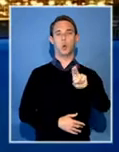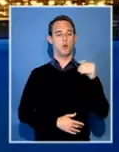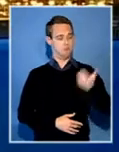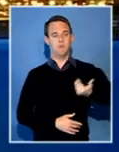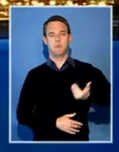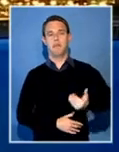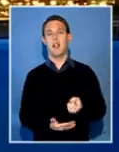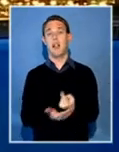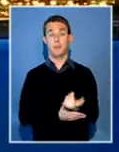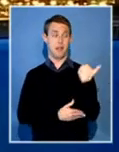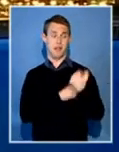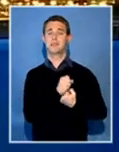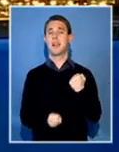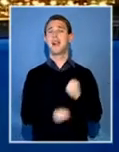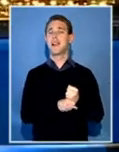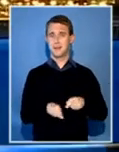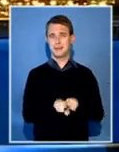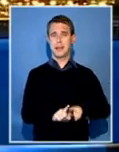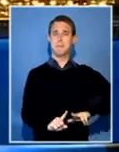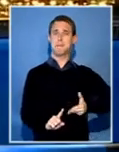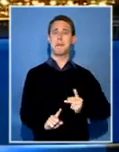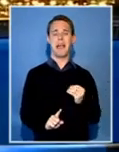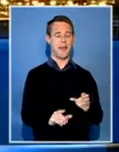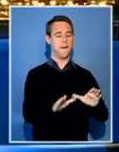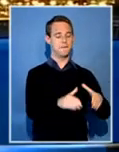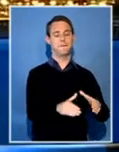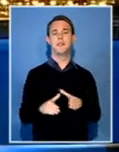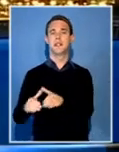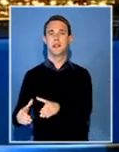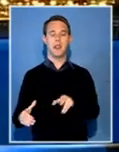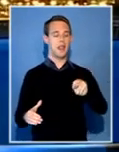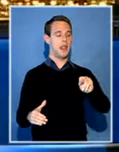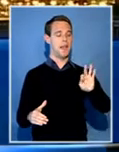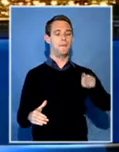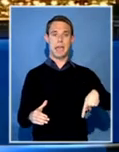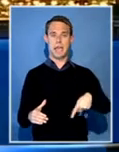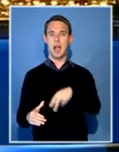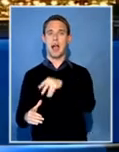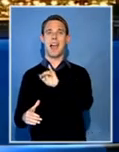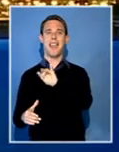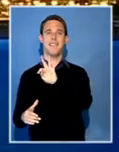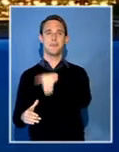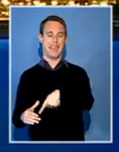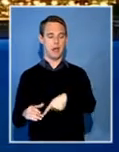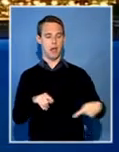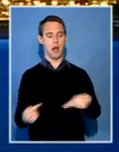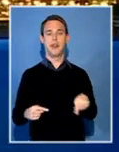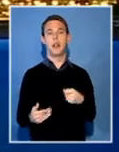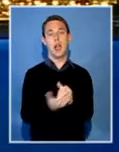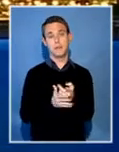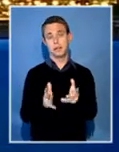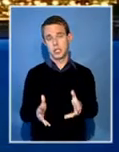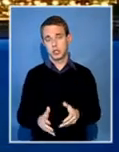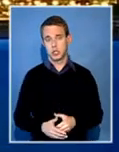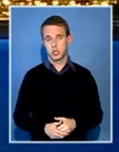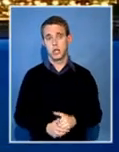lives lost, even last year, especially between the two rival parties, the NFP and the IFP. So certainly it is